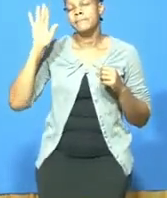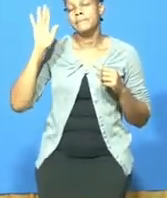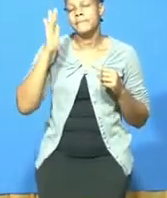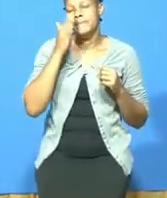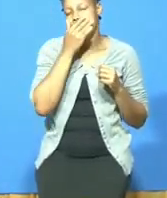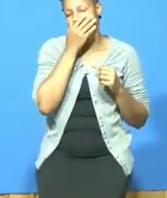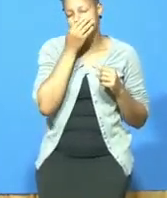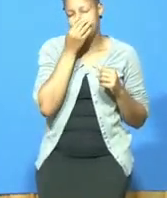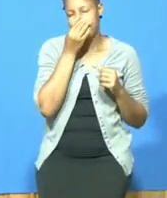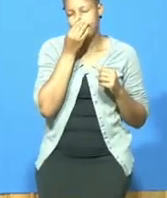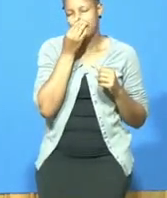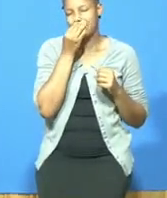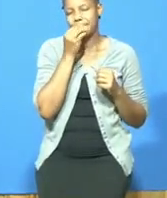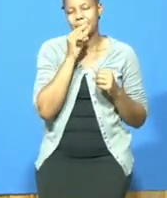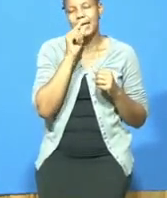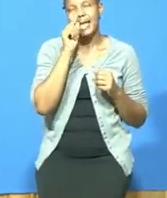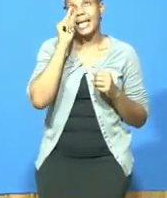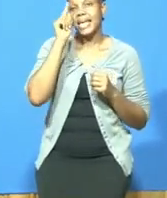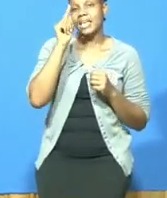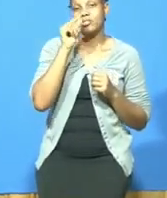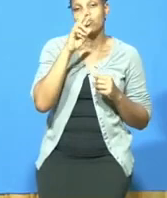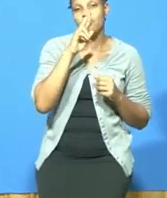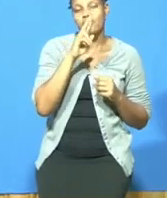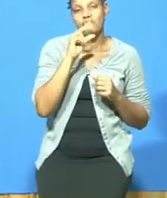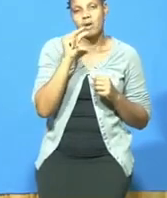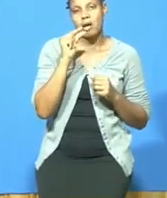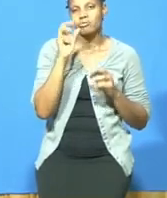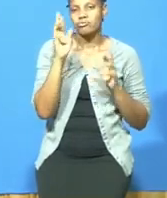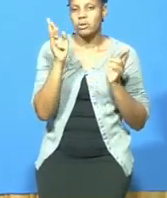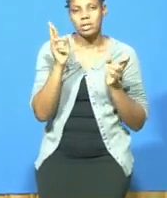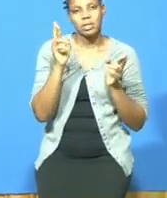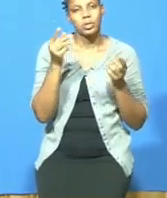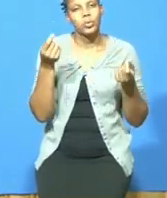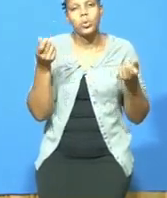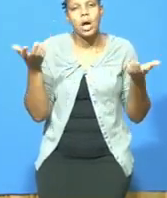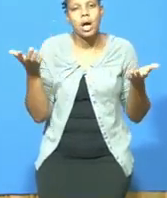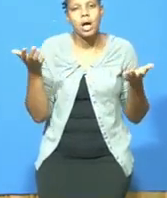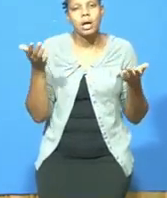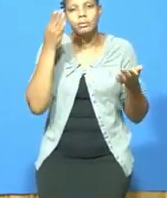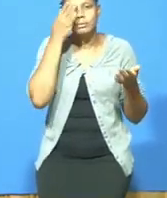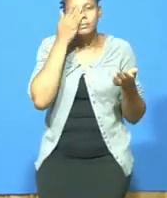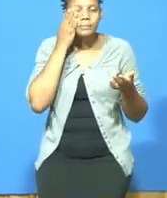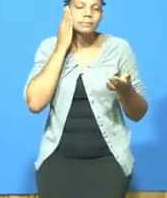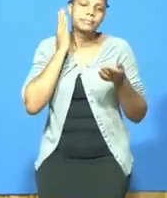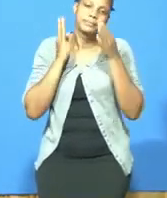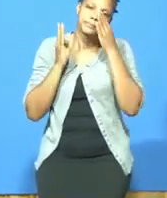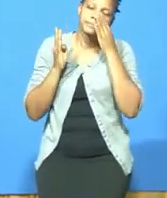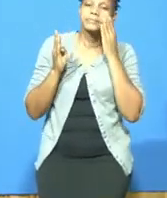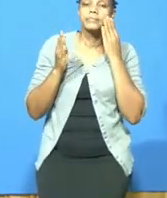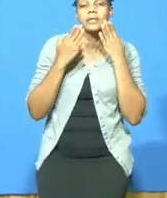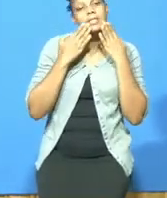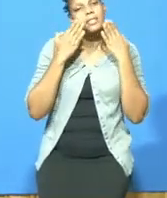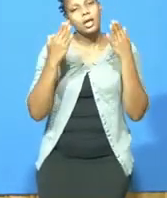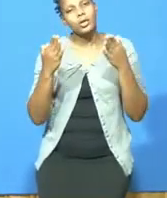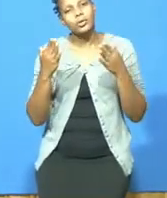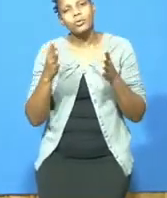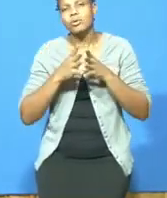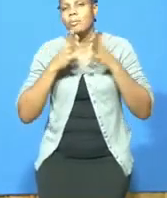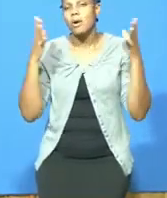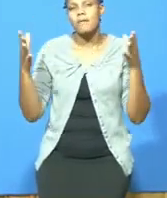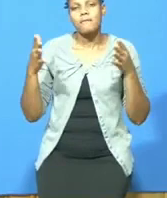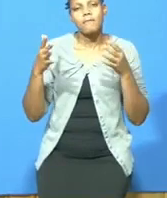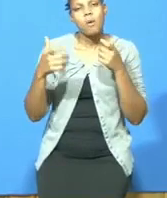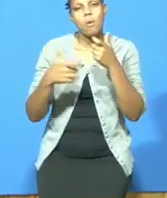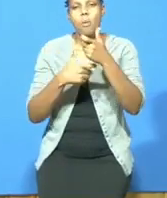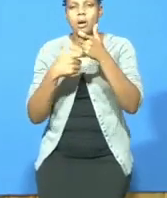His handkerchief stands ready to wipe our tears. Thank you so much for watching, for